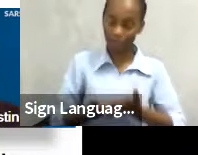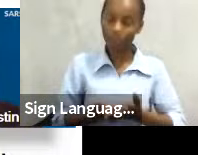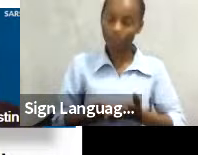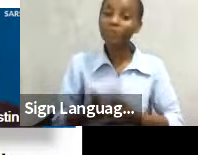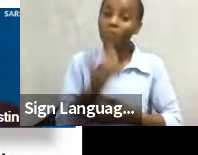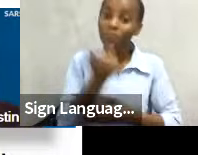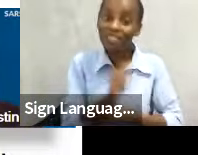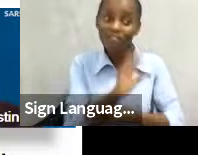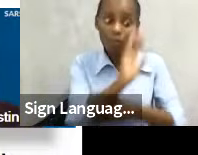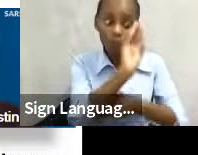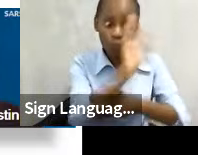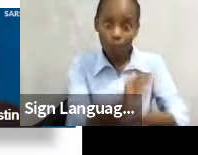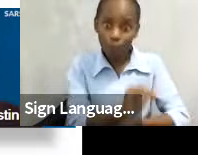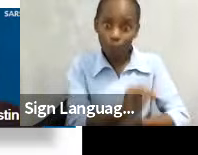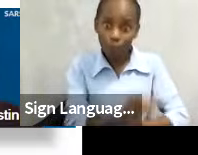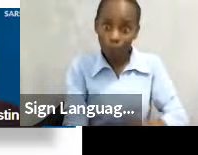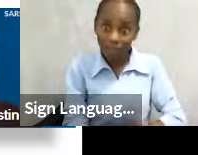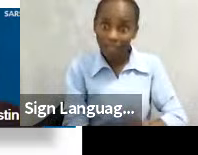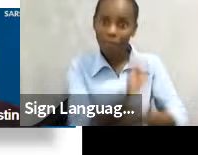submit.